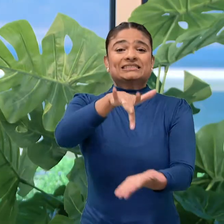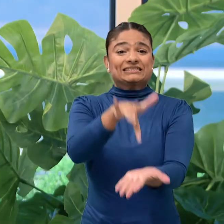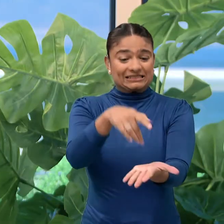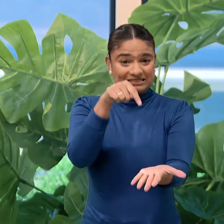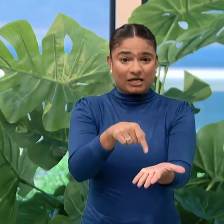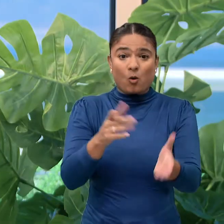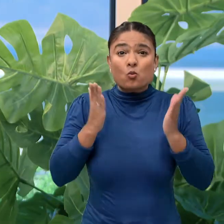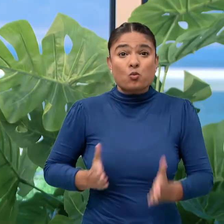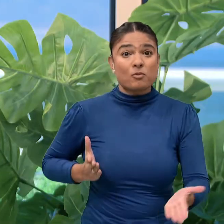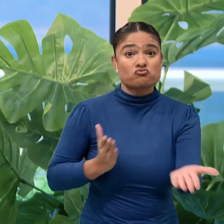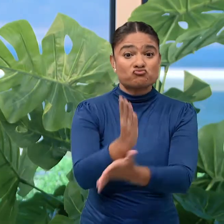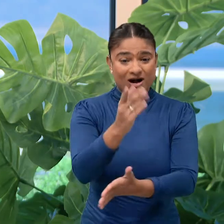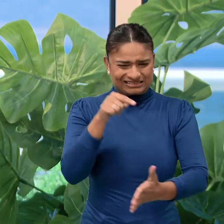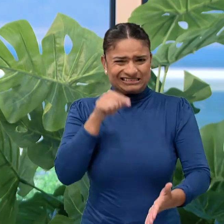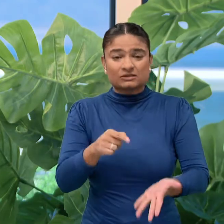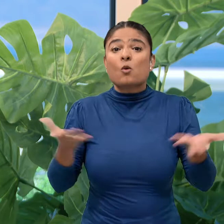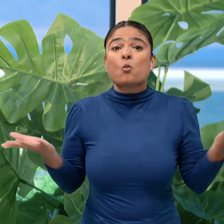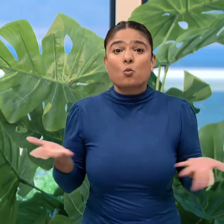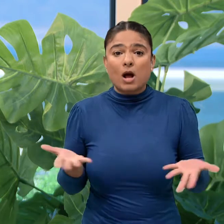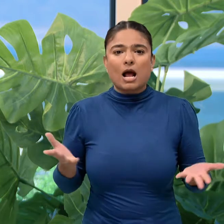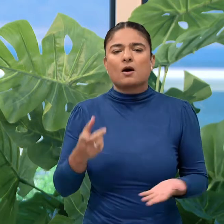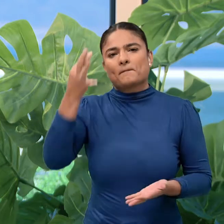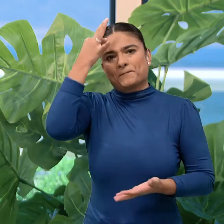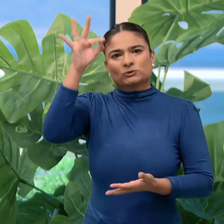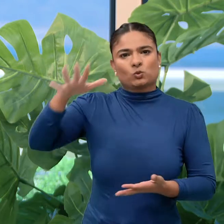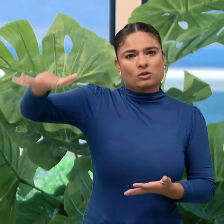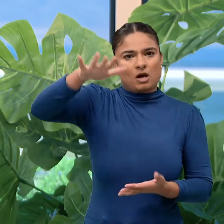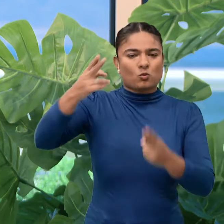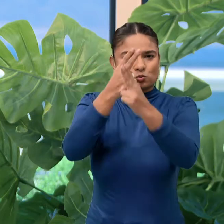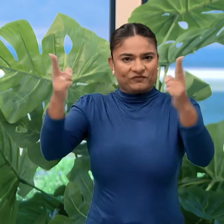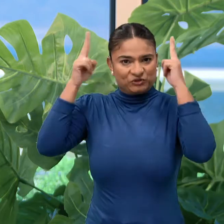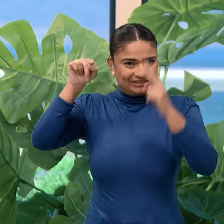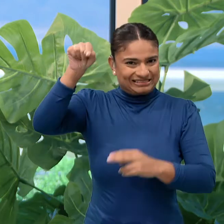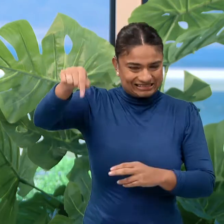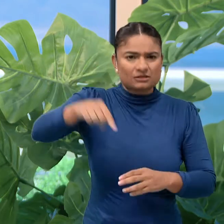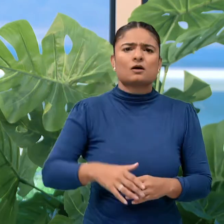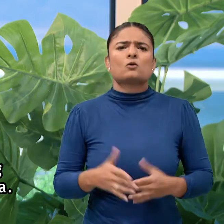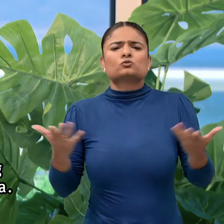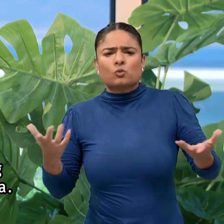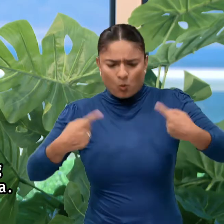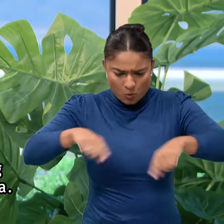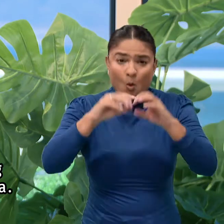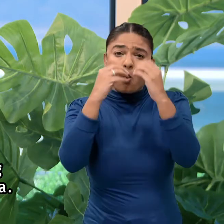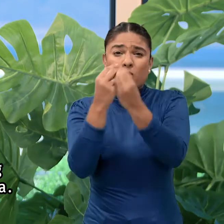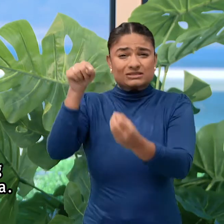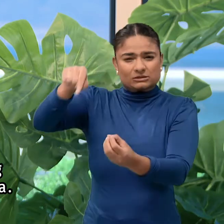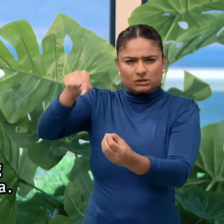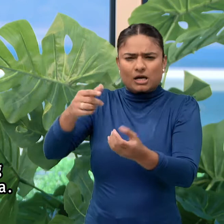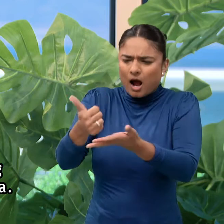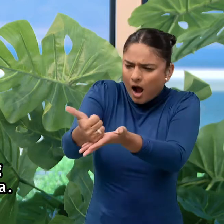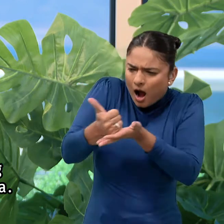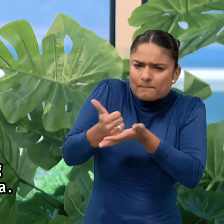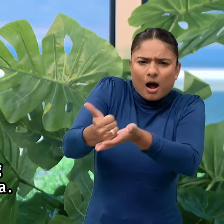Die Sentrum vir Menseregte aan die Universiteit van Pretoria Fakulteitregte Suid-Afrika is 'n organisasie wat